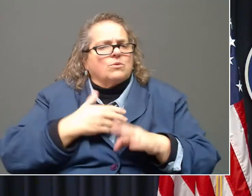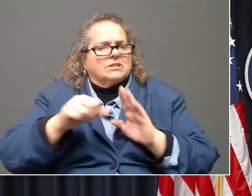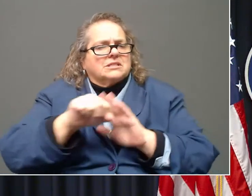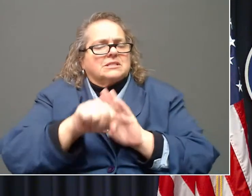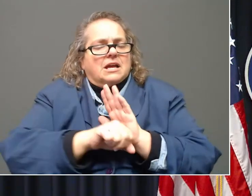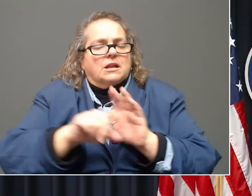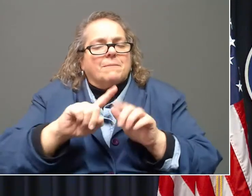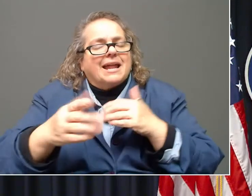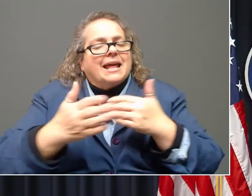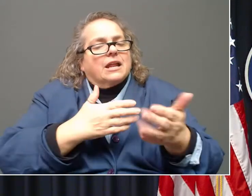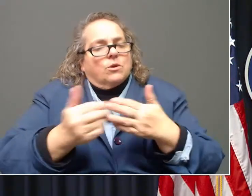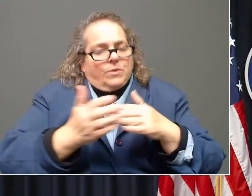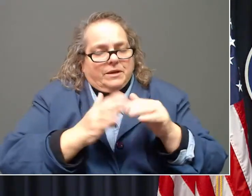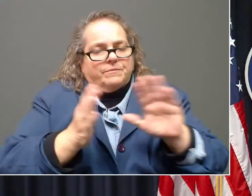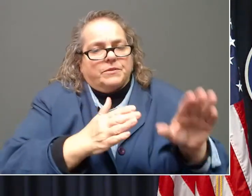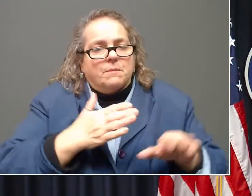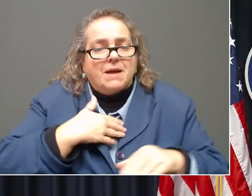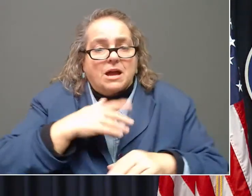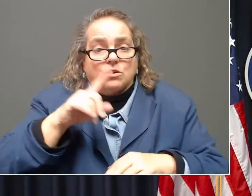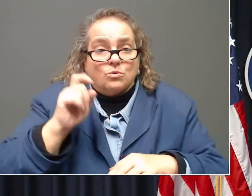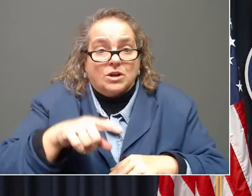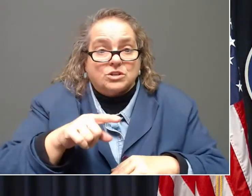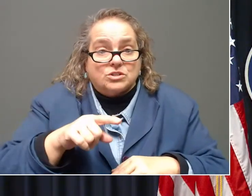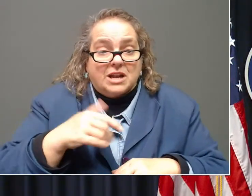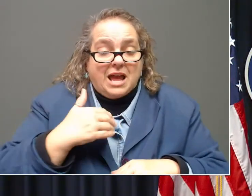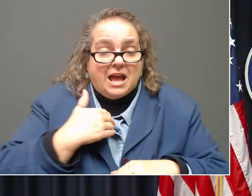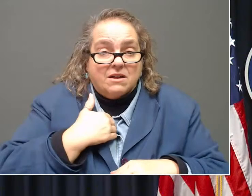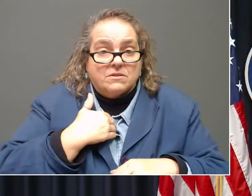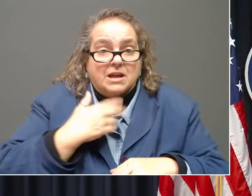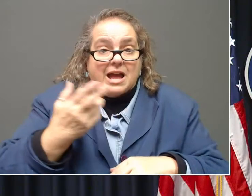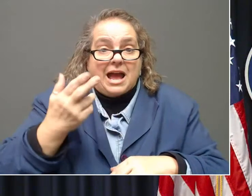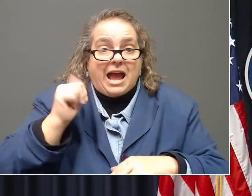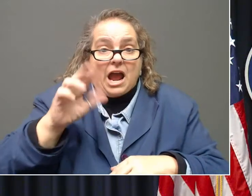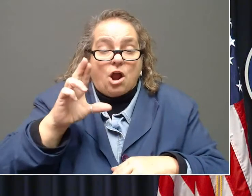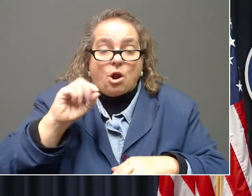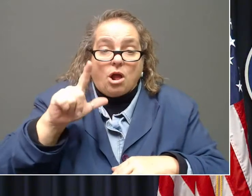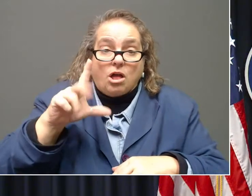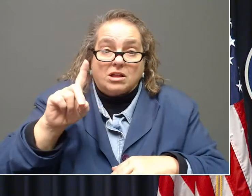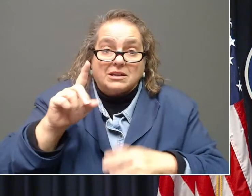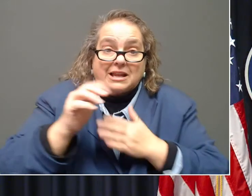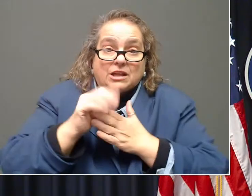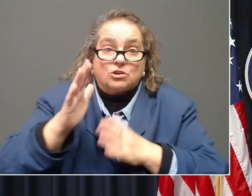their lives. Melissa Patrick from Kentucky Health News.